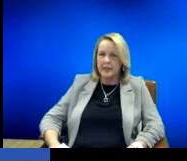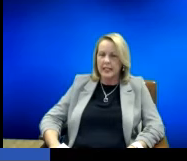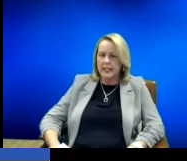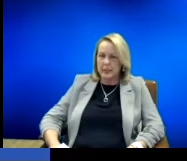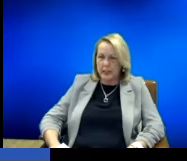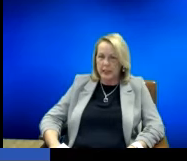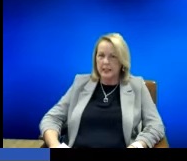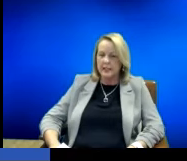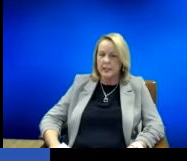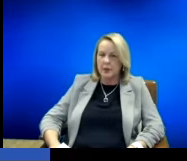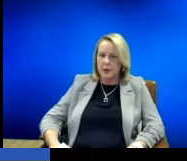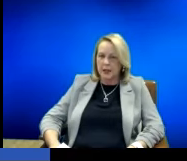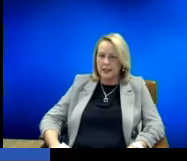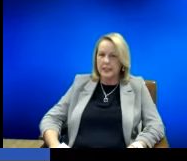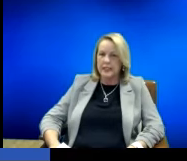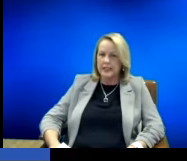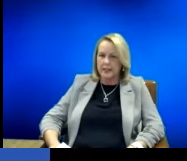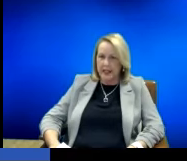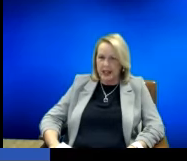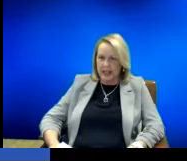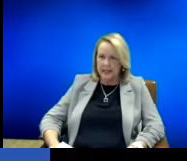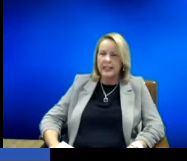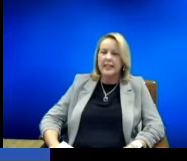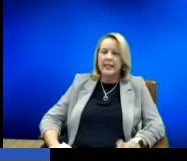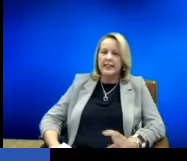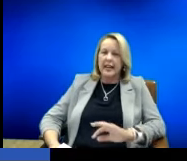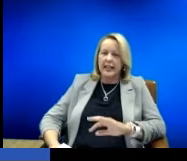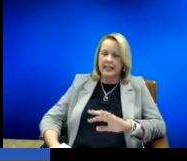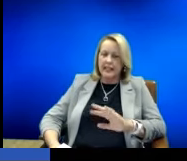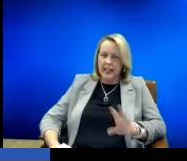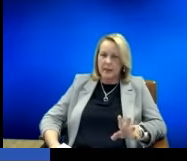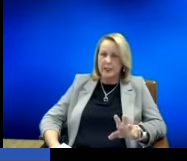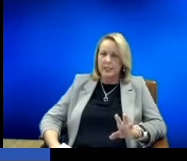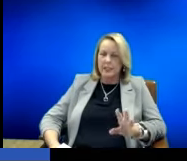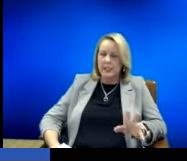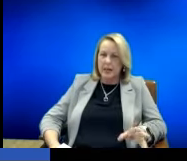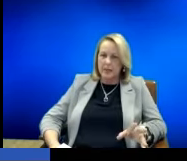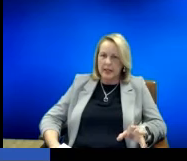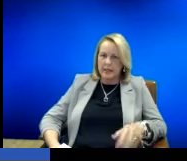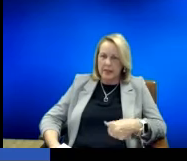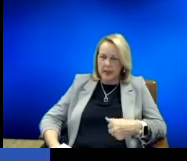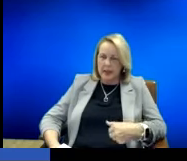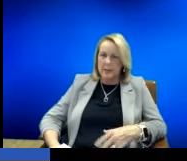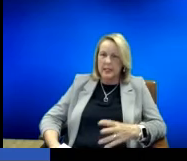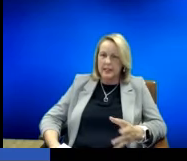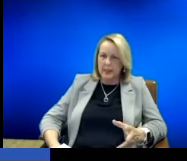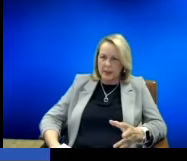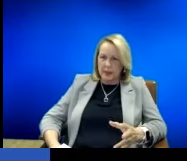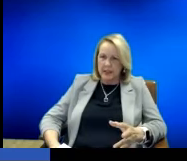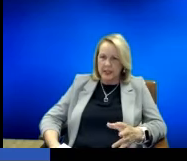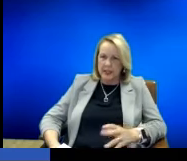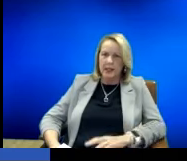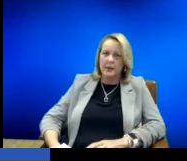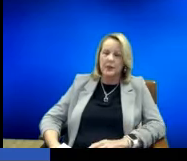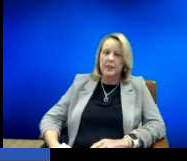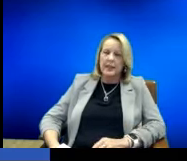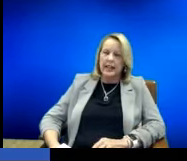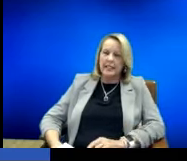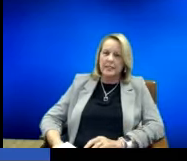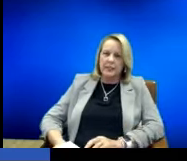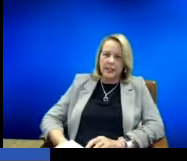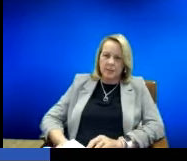health, independence, or quality of life. That language is coming from the Internal Revenue